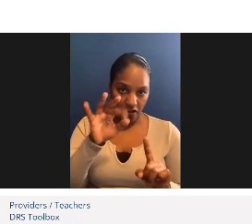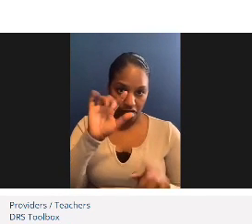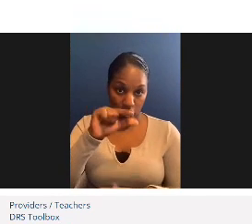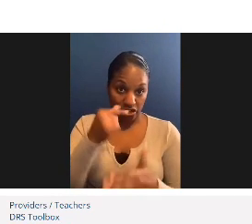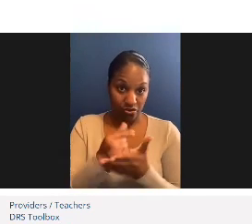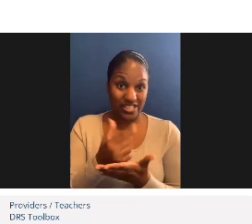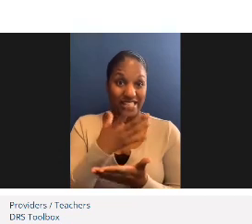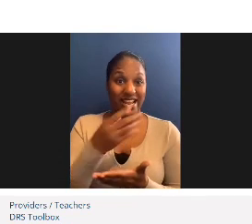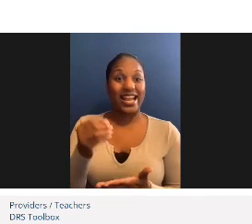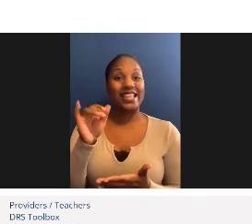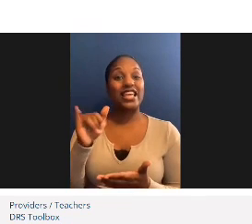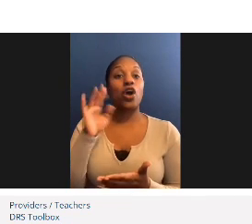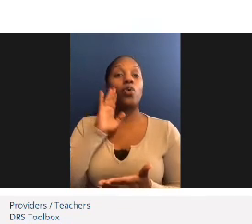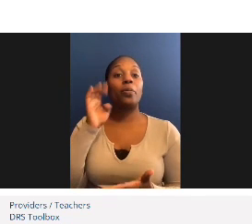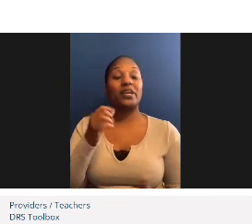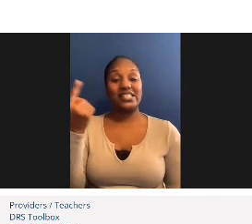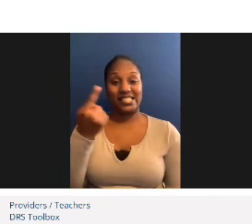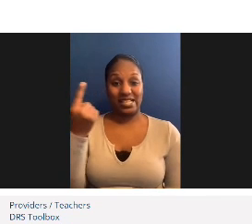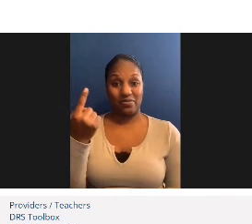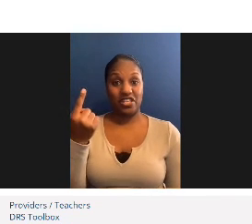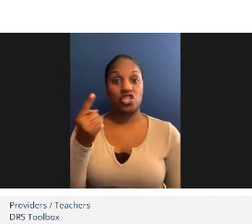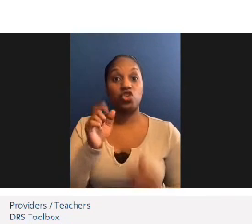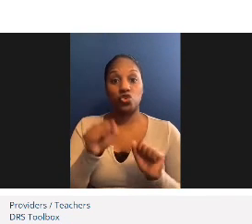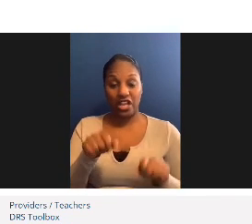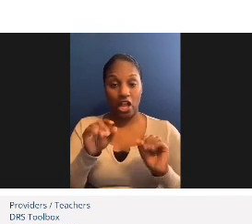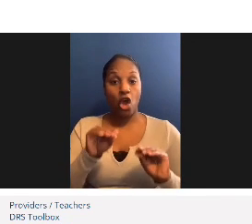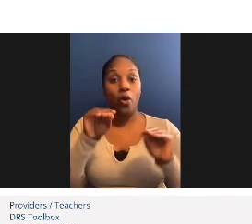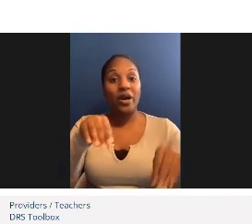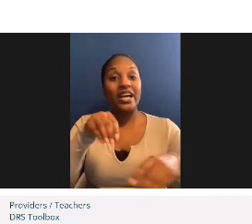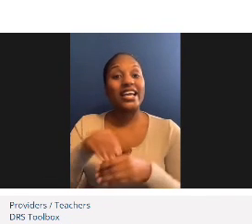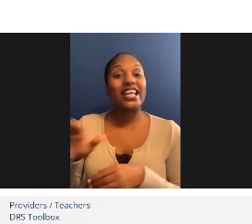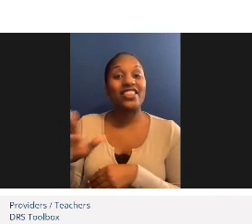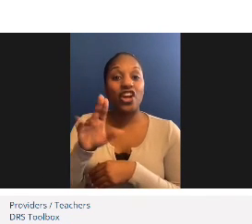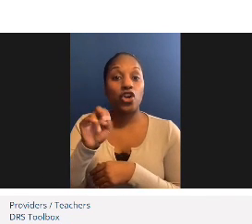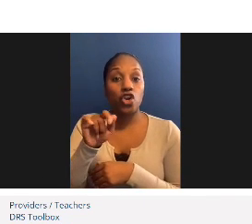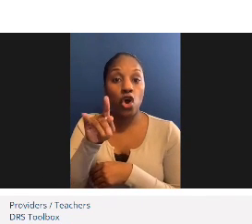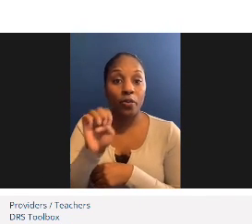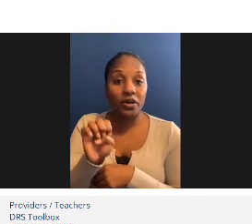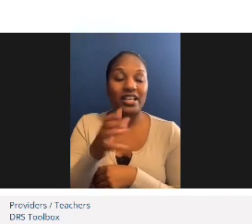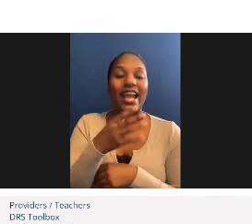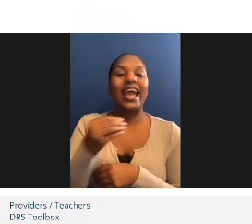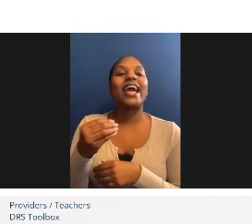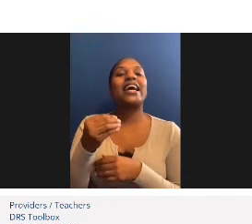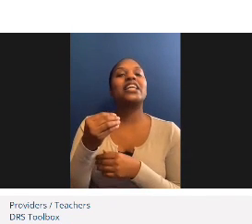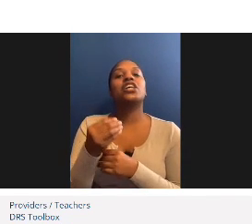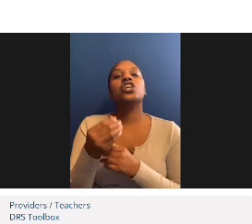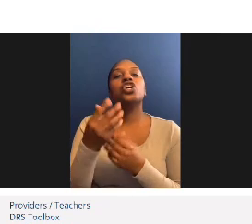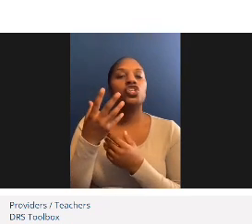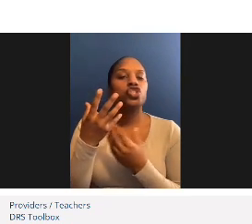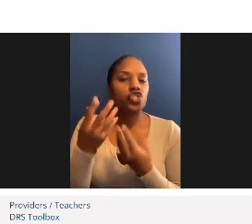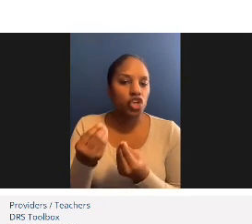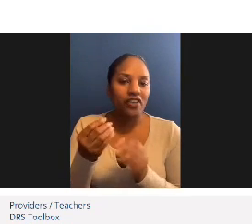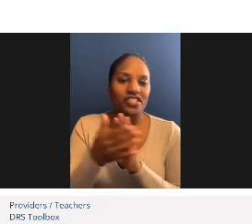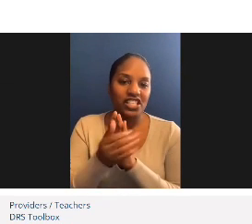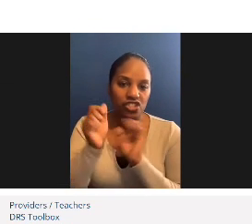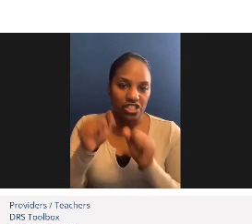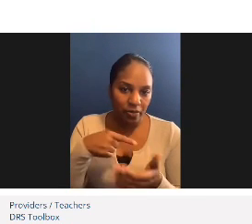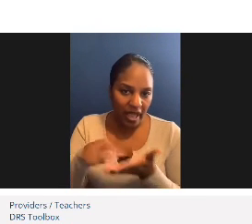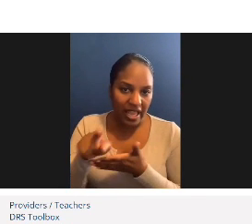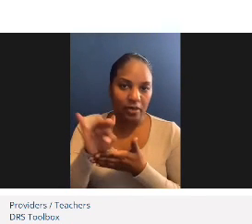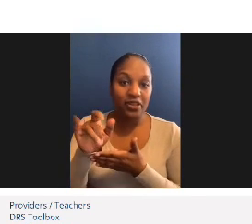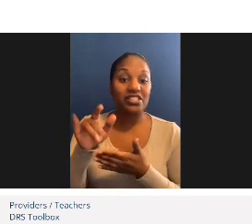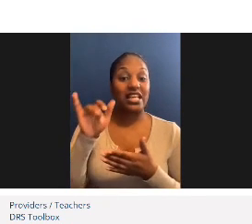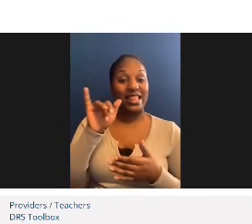be something you could place in their notebooks, as well as soft skills to pay the bills. This is from the Department of